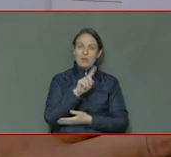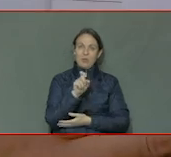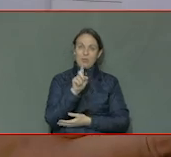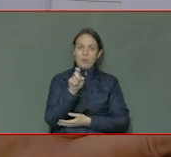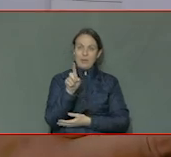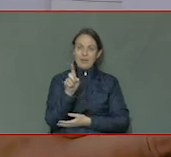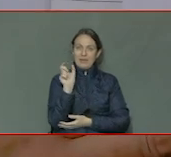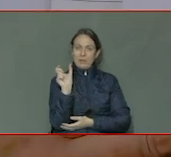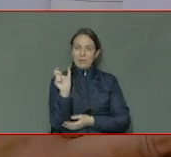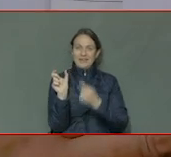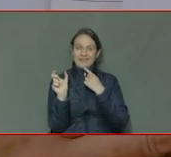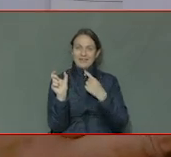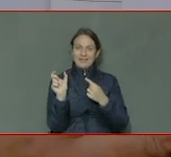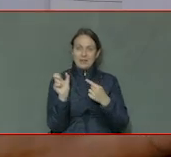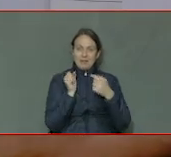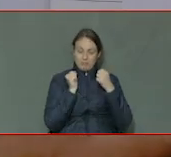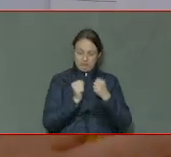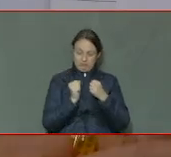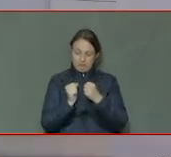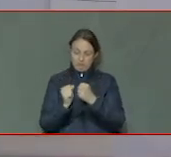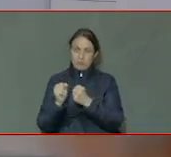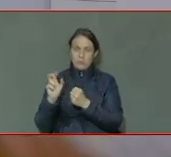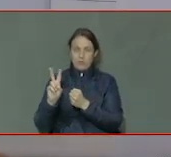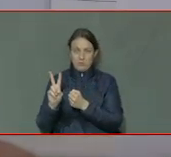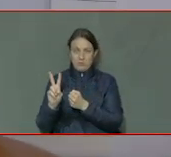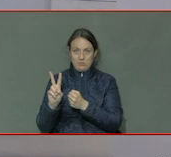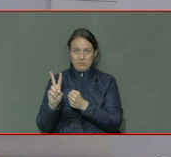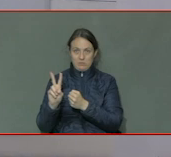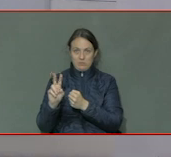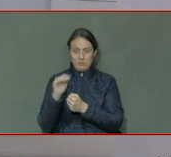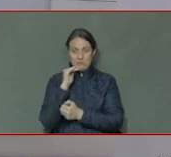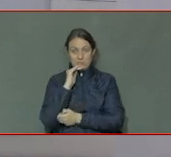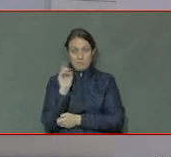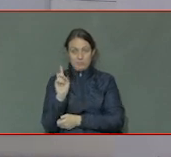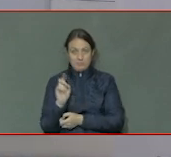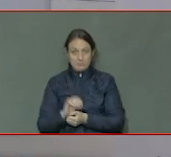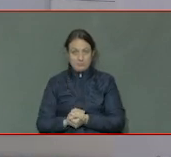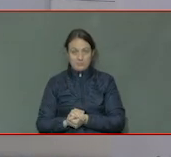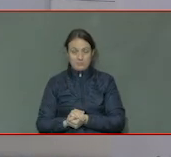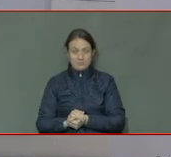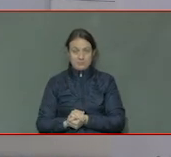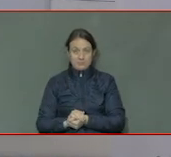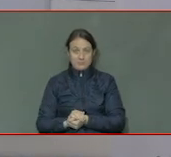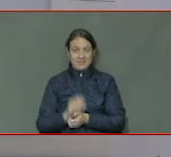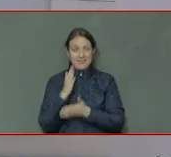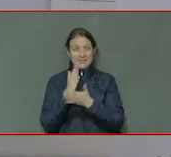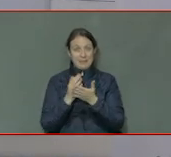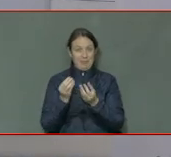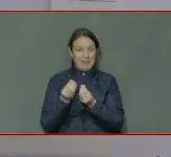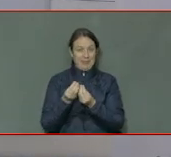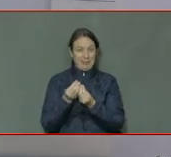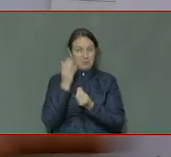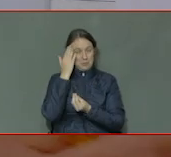the word constant velocity, that means some things to me.